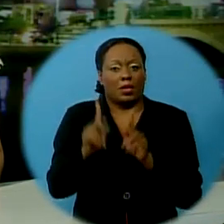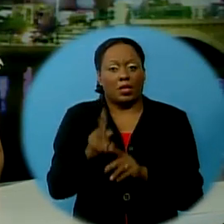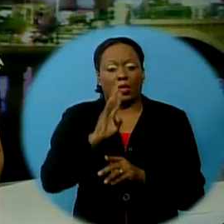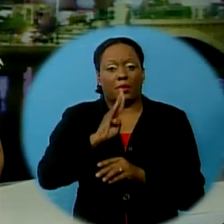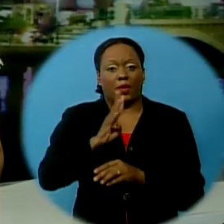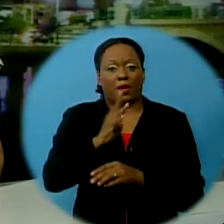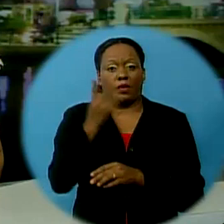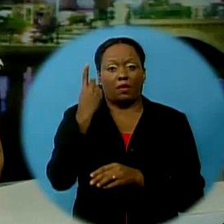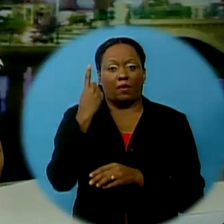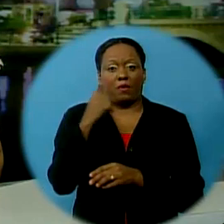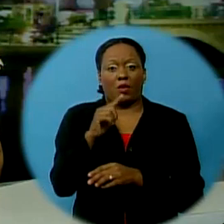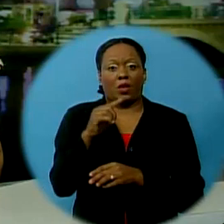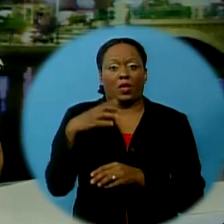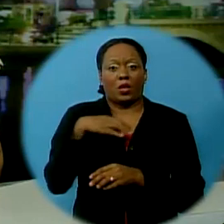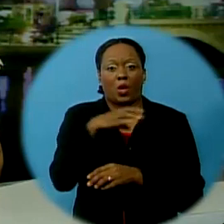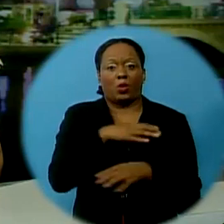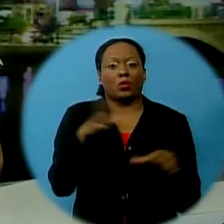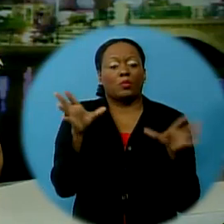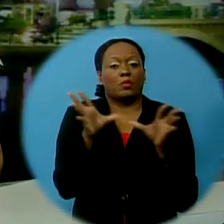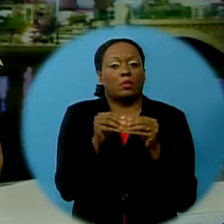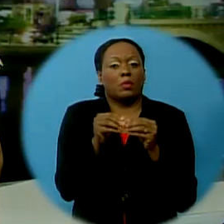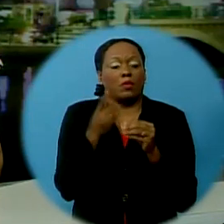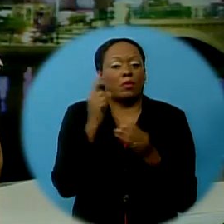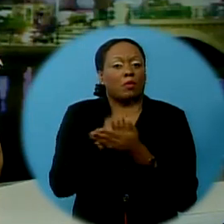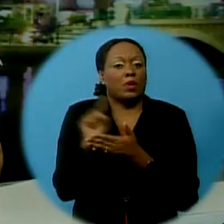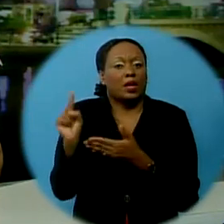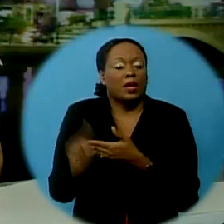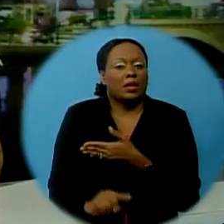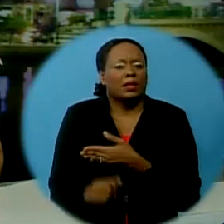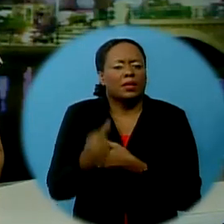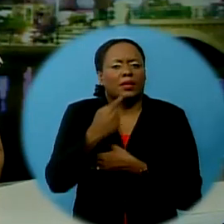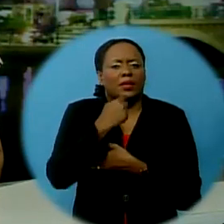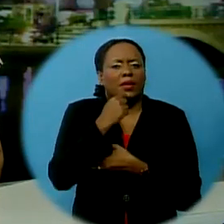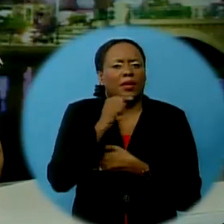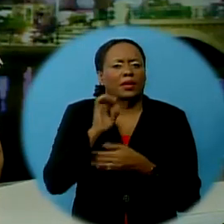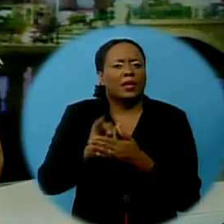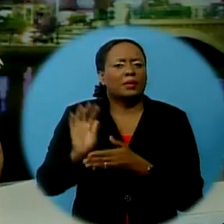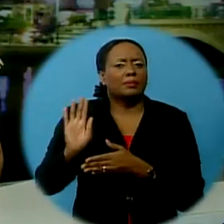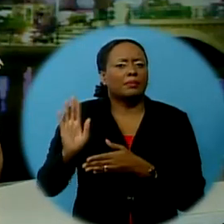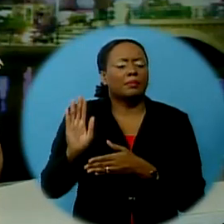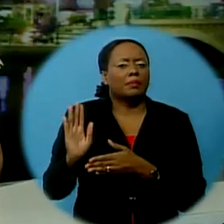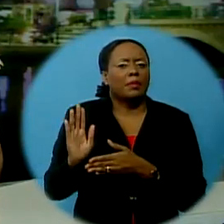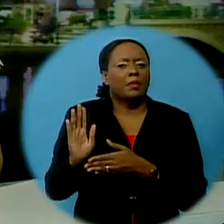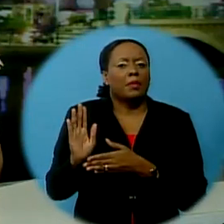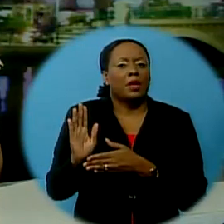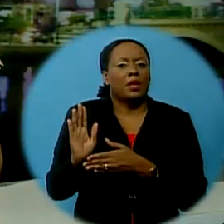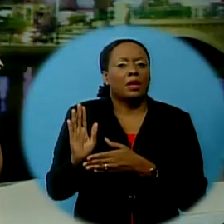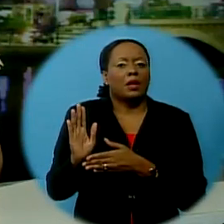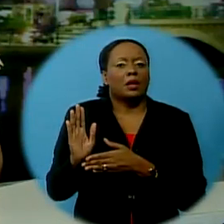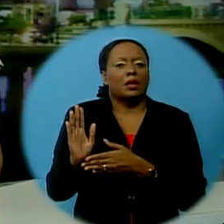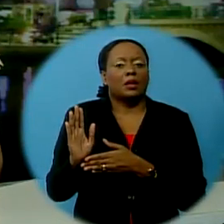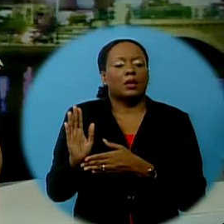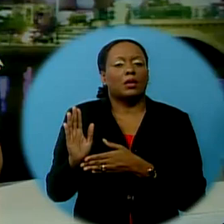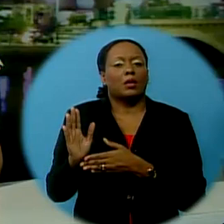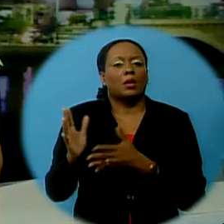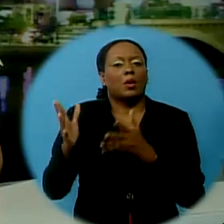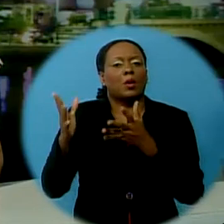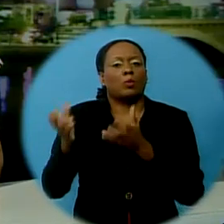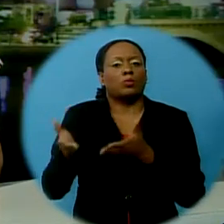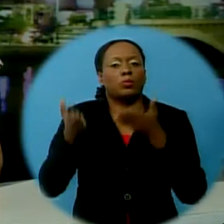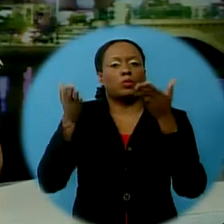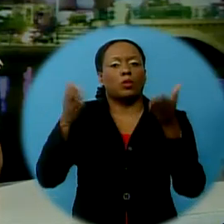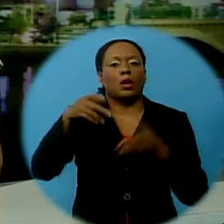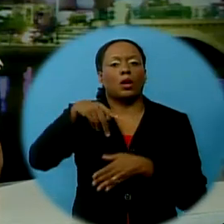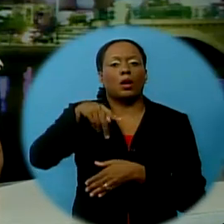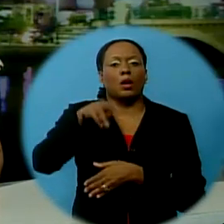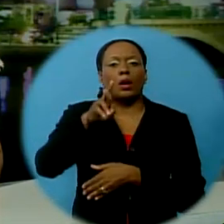speaking at the JLP's Area Council 1 meeting over the weekend, also indicated that the party is prepared to take the issue before the Privy Council